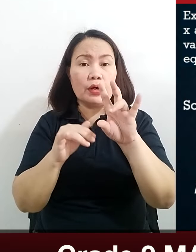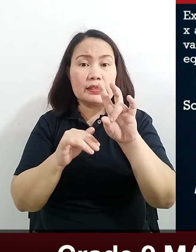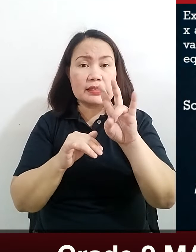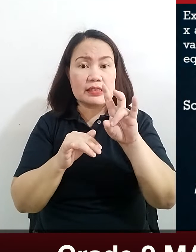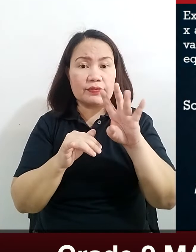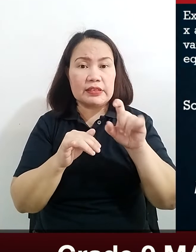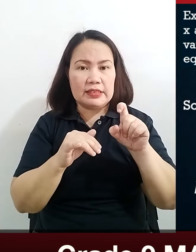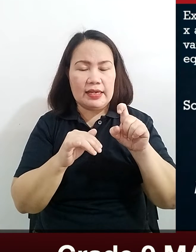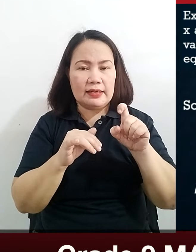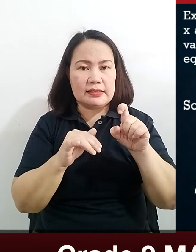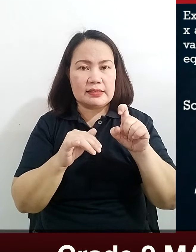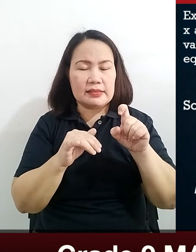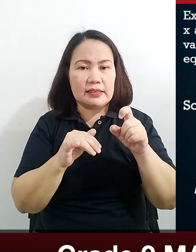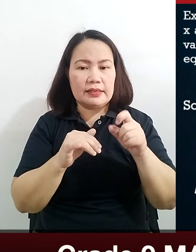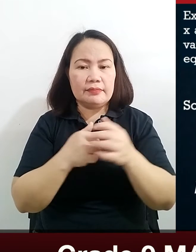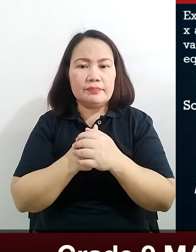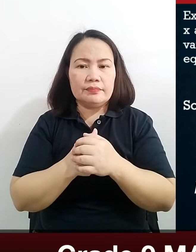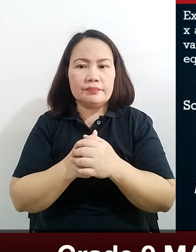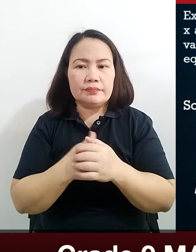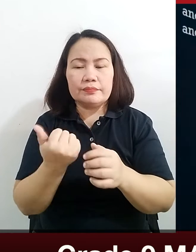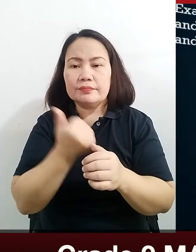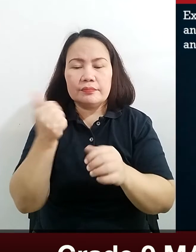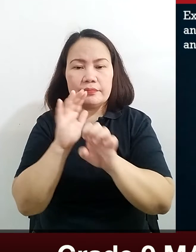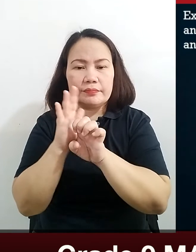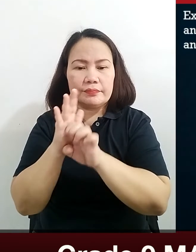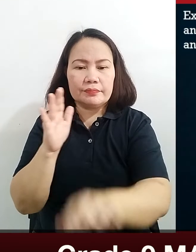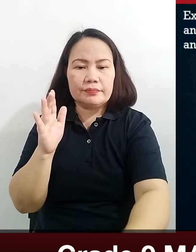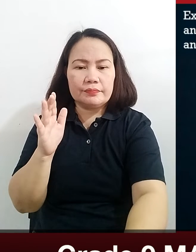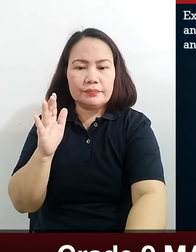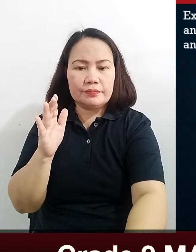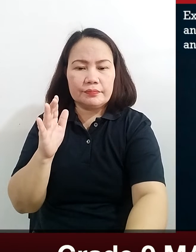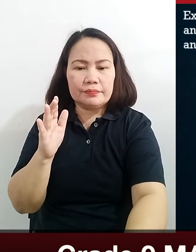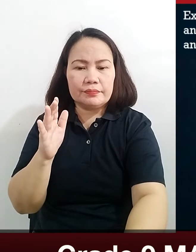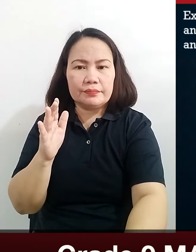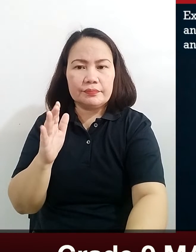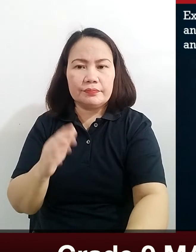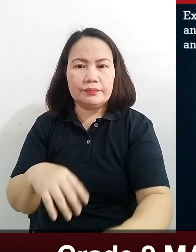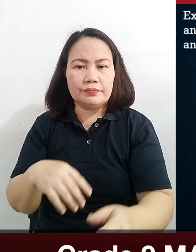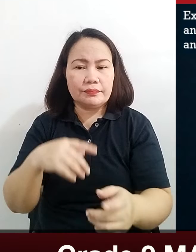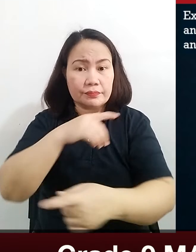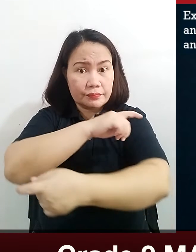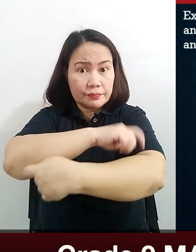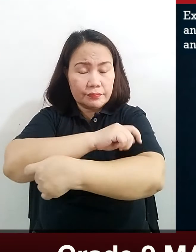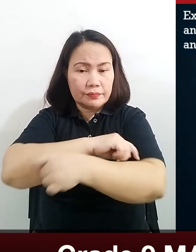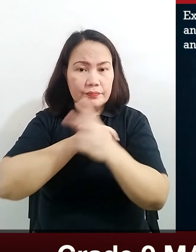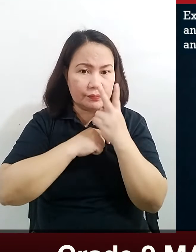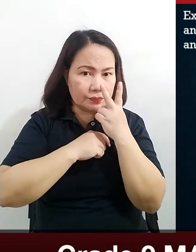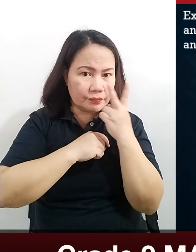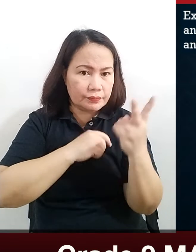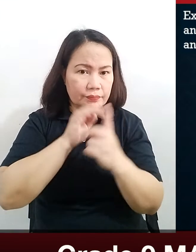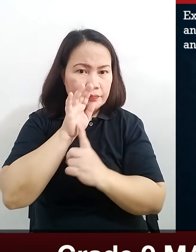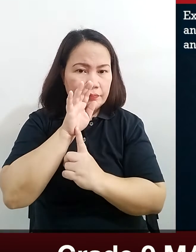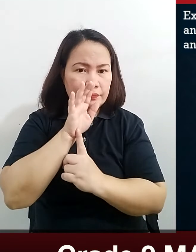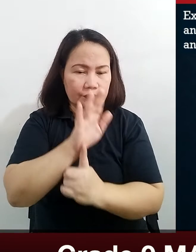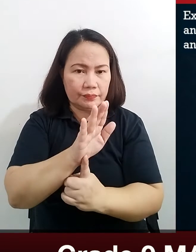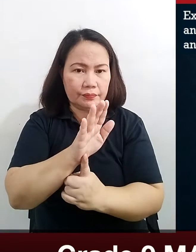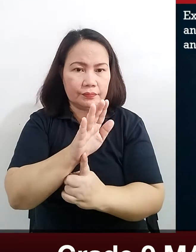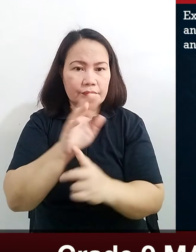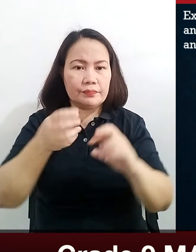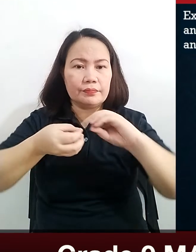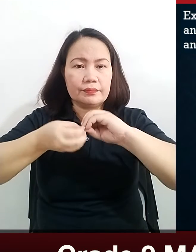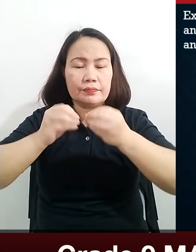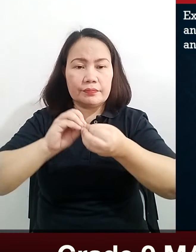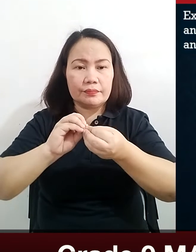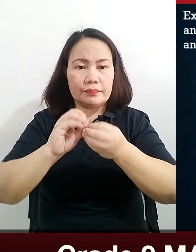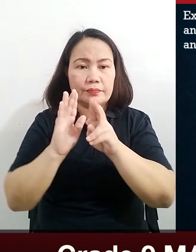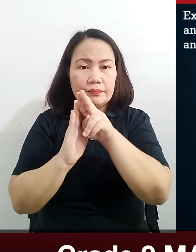17x. Okay? Another example. So the table below shows the number of hours t